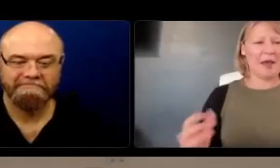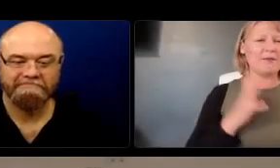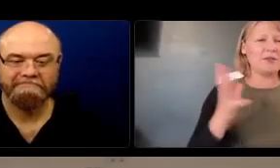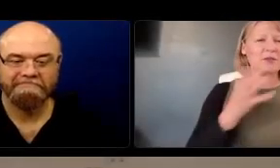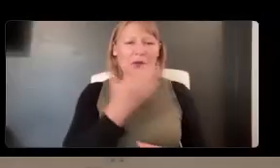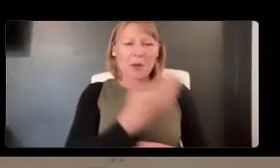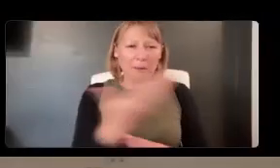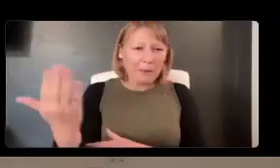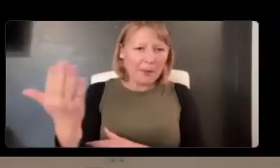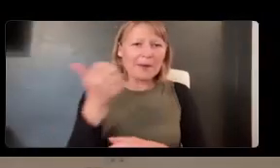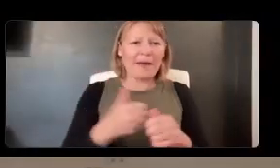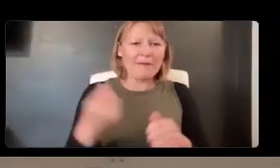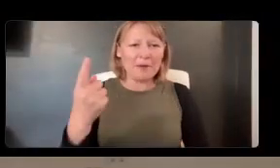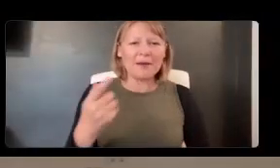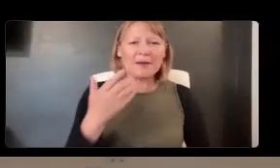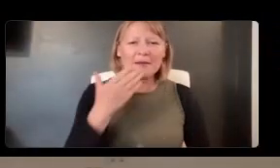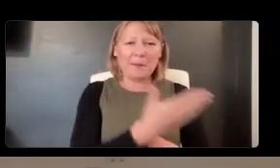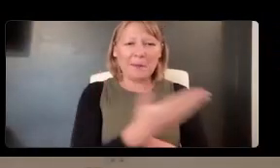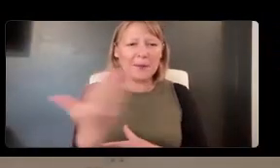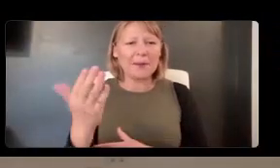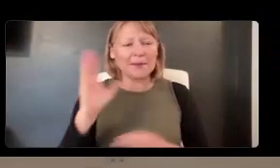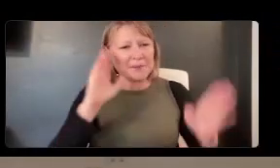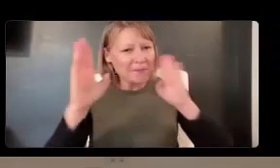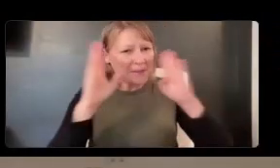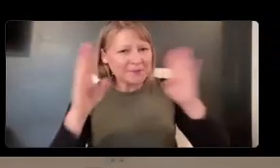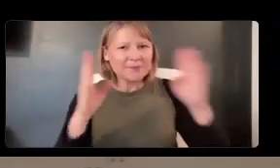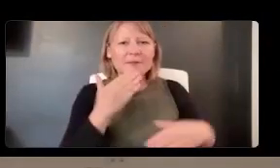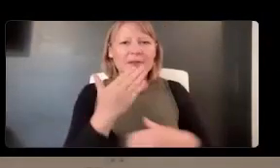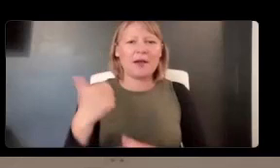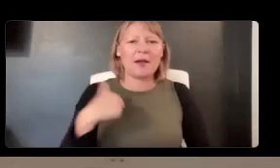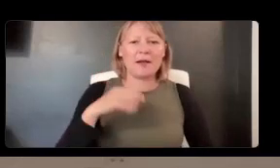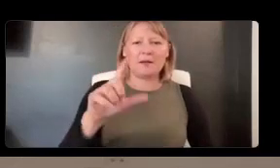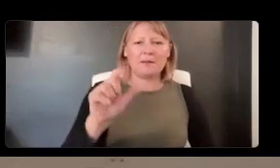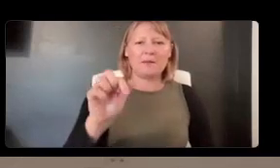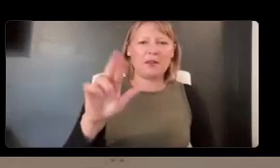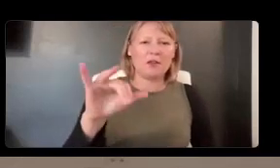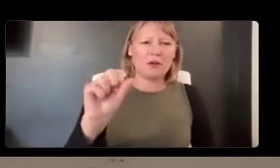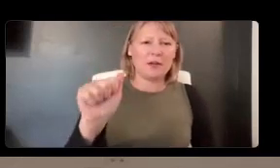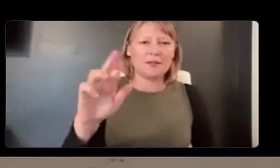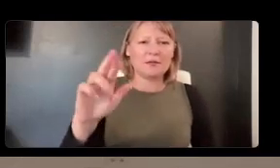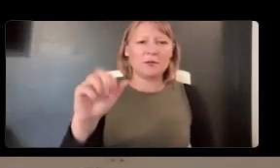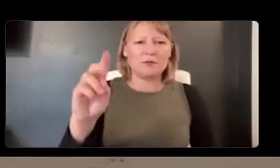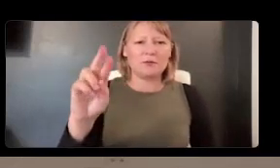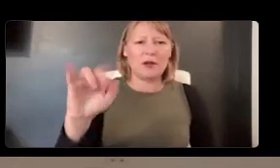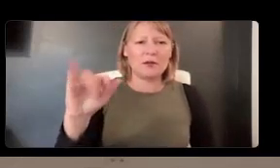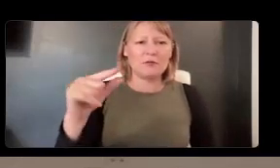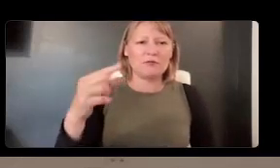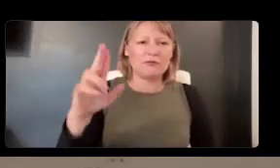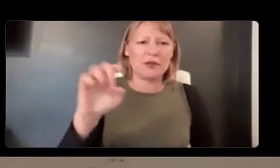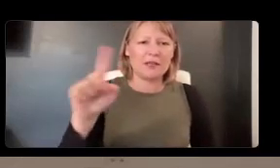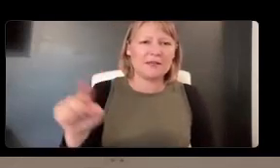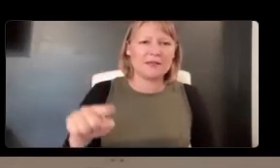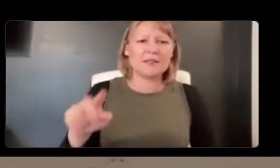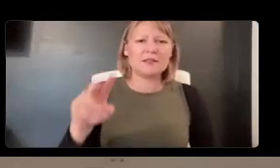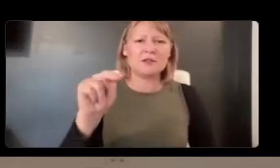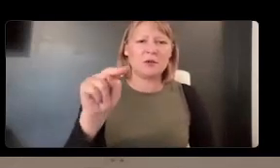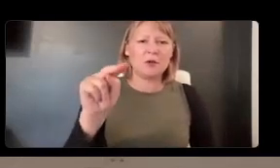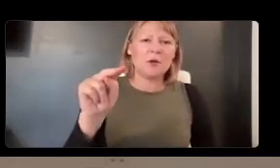Good morning, everyone. Good morning. I'm Clarissa Rodriguez, Chair of the New York State Workers' Compensation